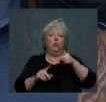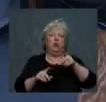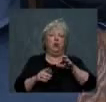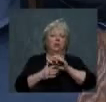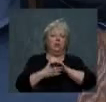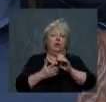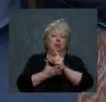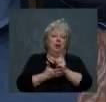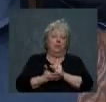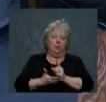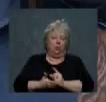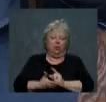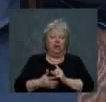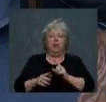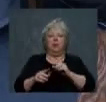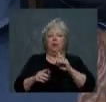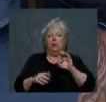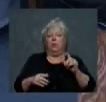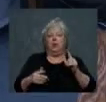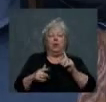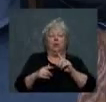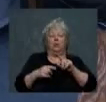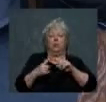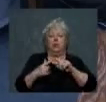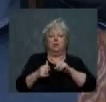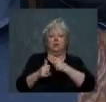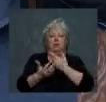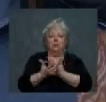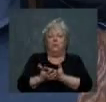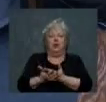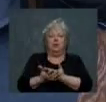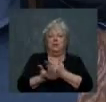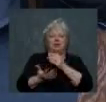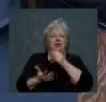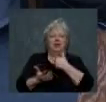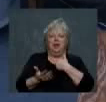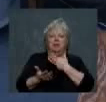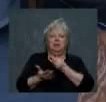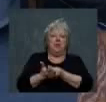they're not going to have a job when they first get there to be able to pay their $100 rent for the bed.